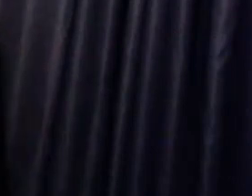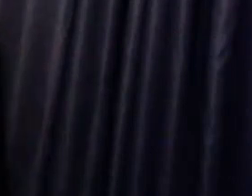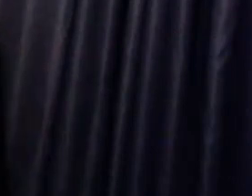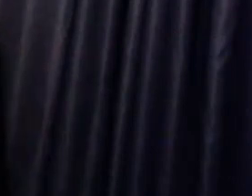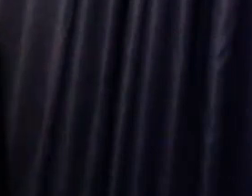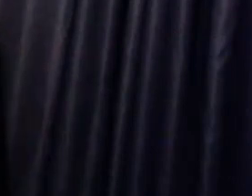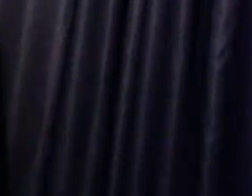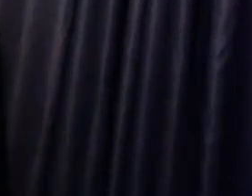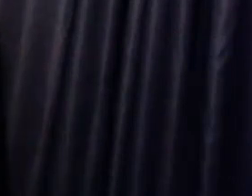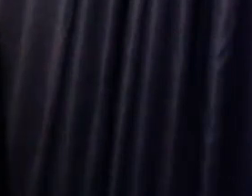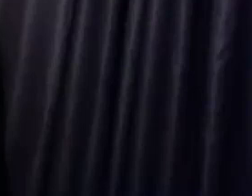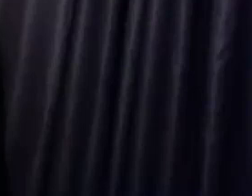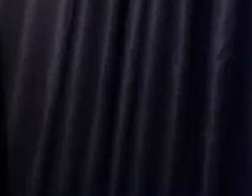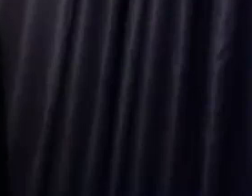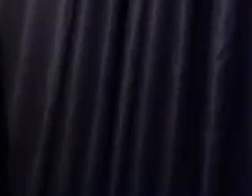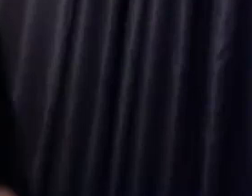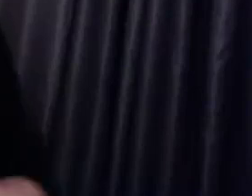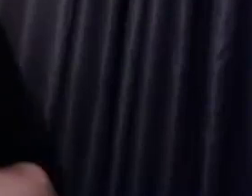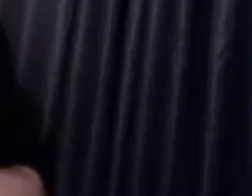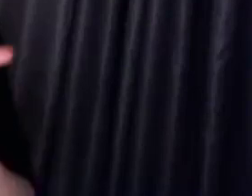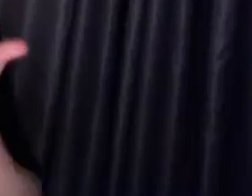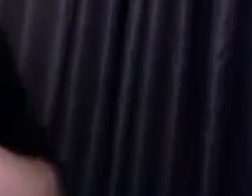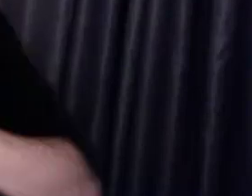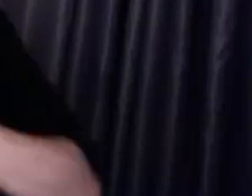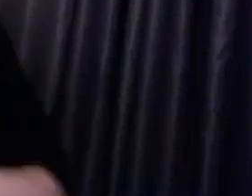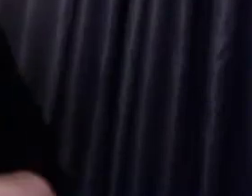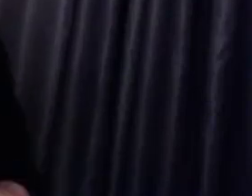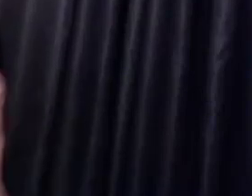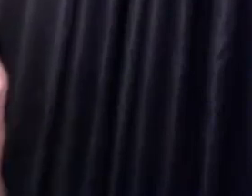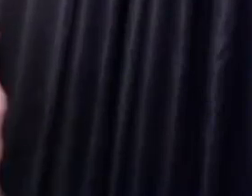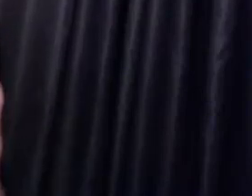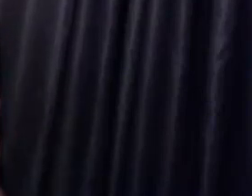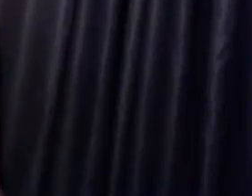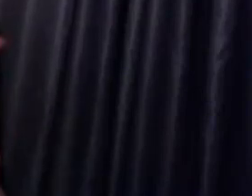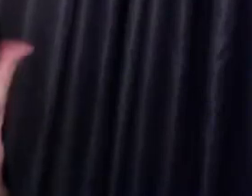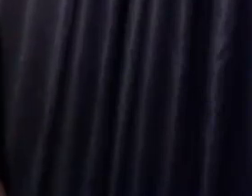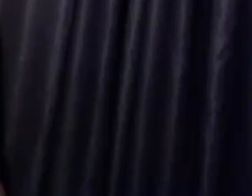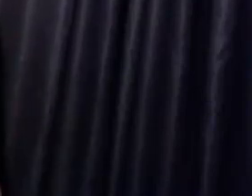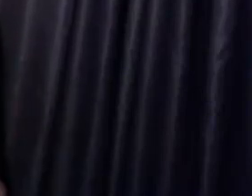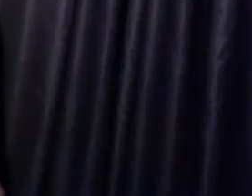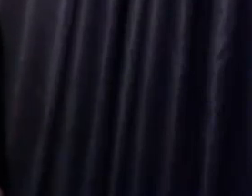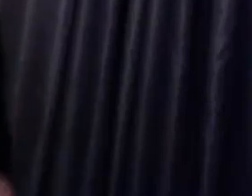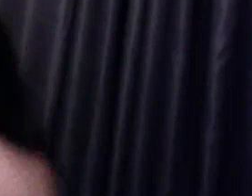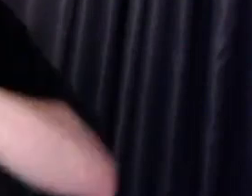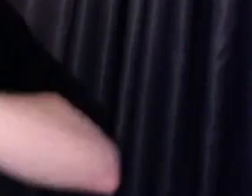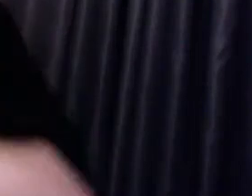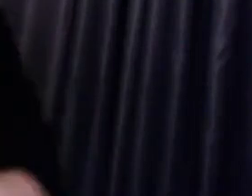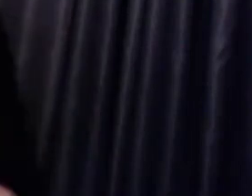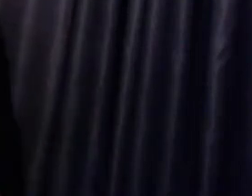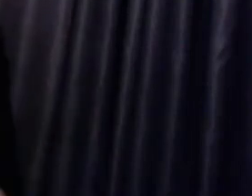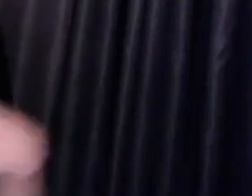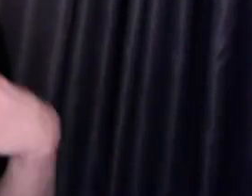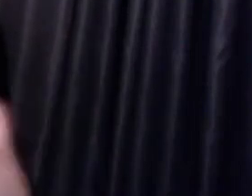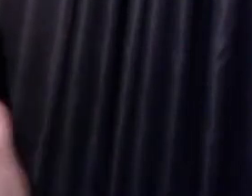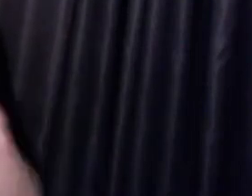Yeah, so really appreciate all of you being here. We are, as aforementioned, going to send out the